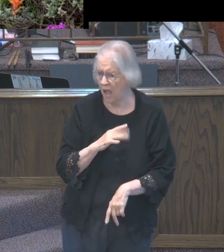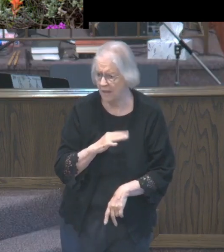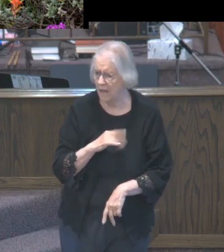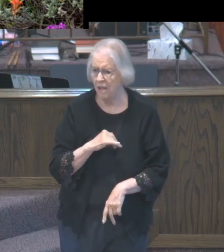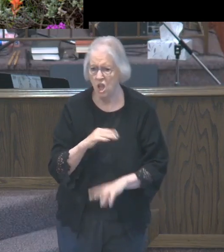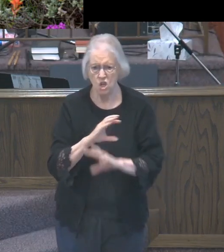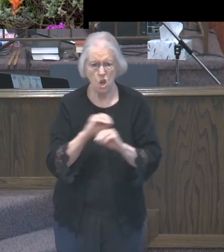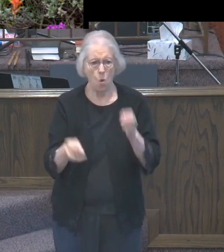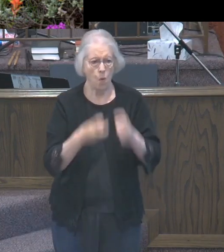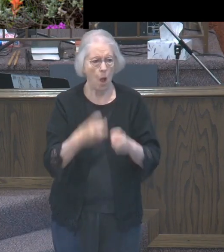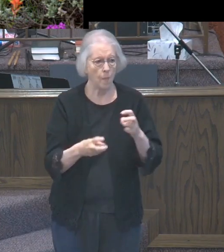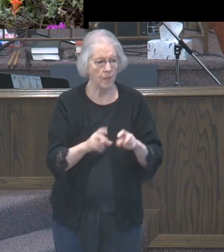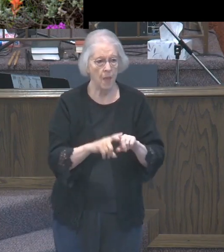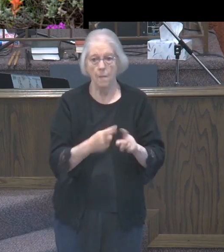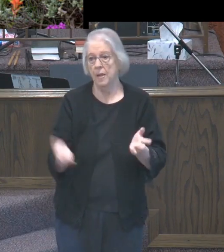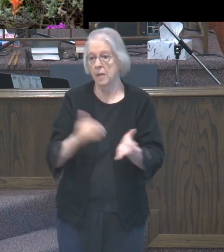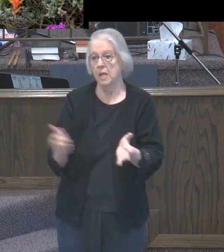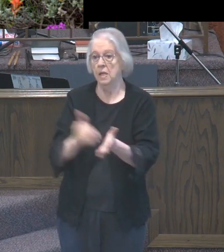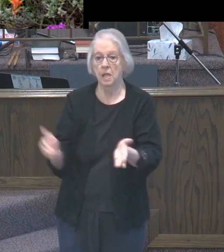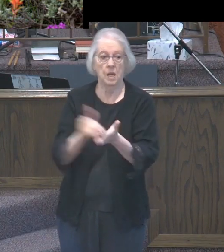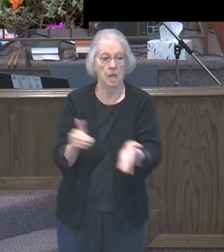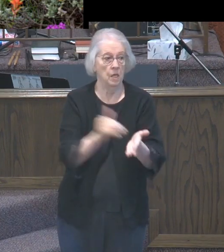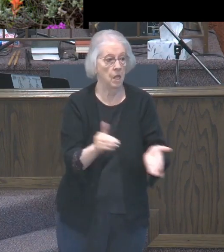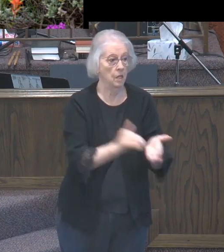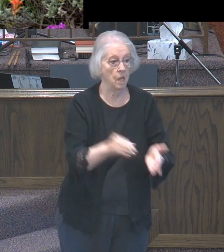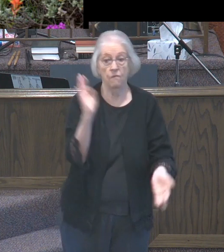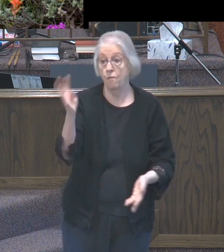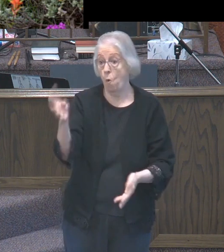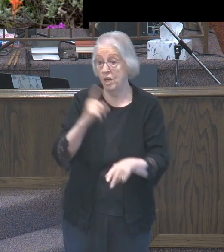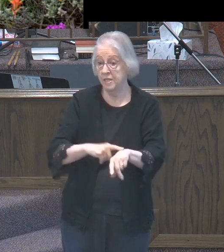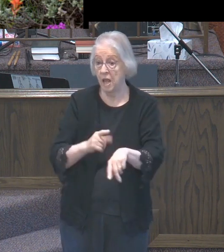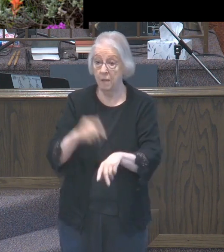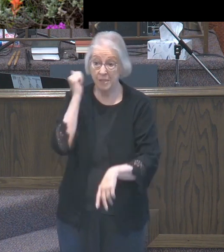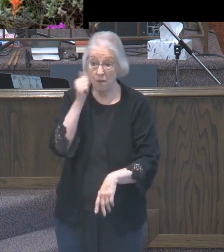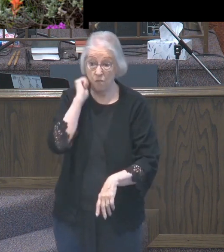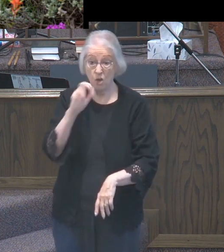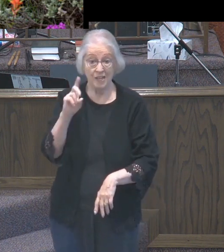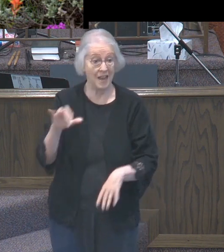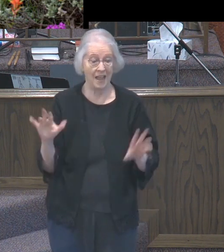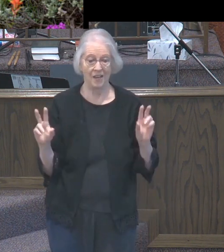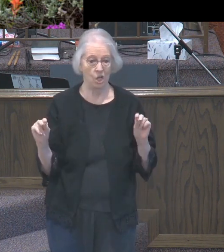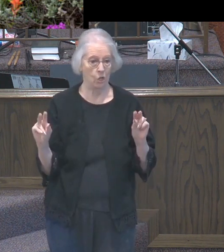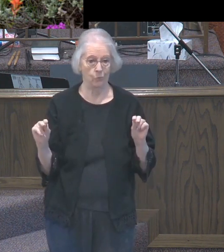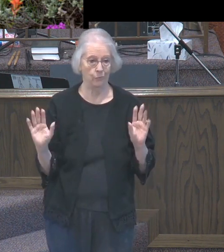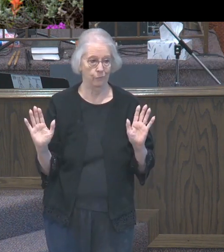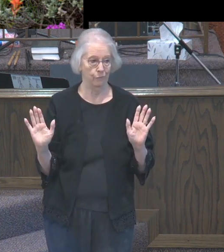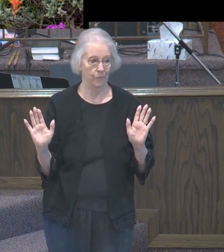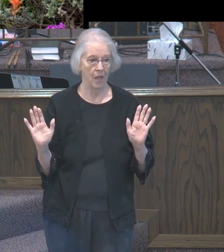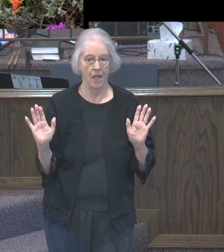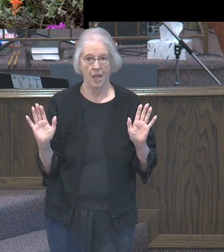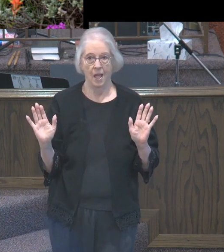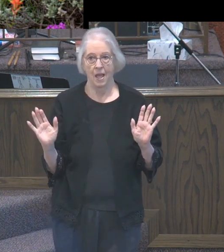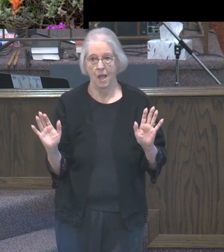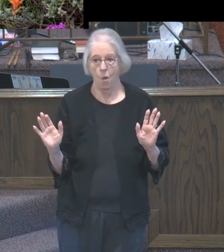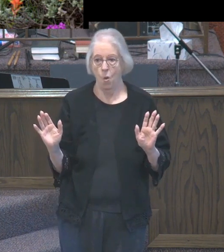in heaven. Give us this day our daily bread, and lead us not into temptation, but